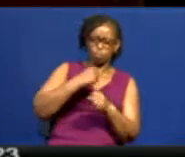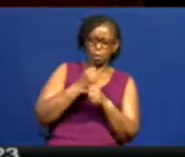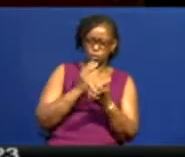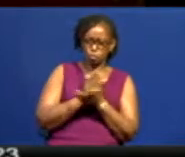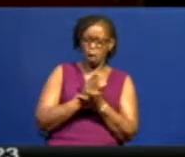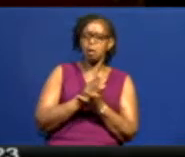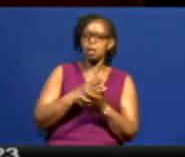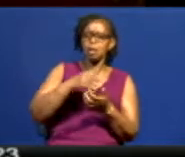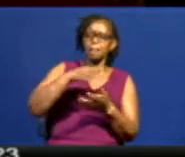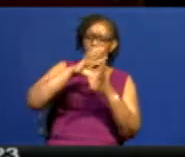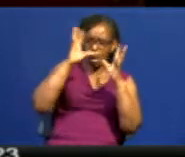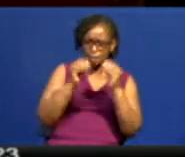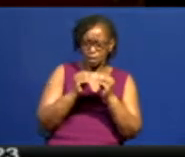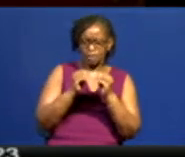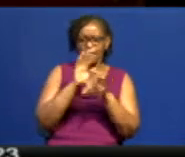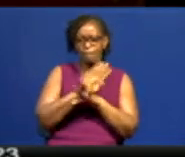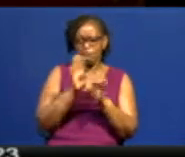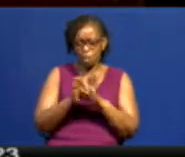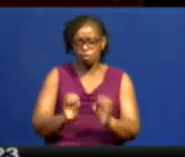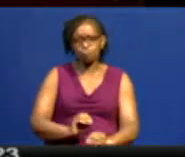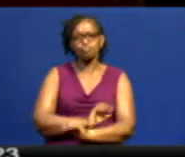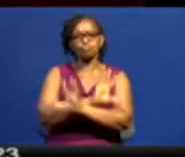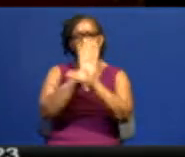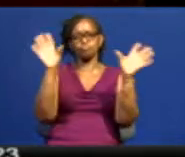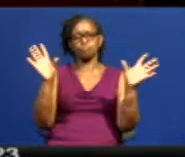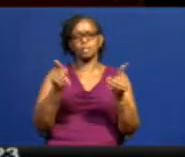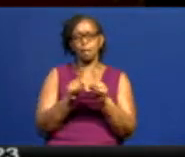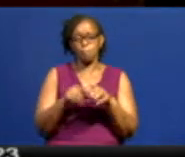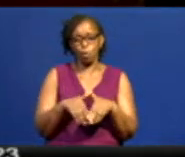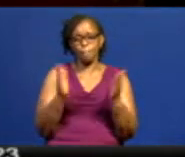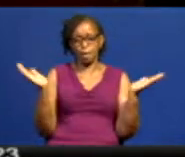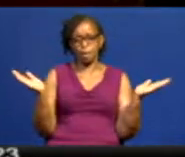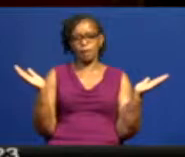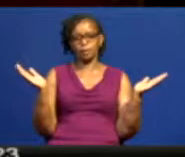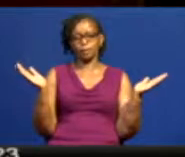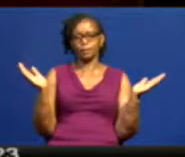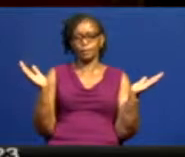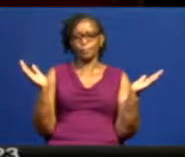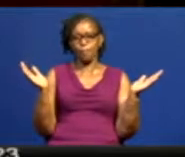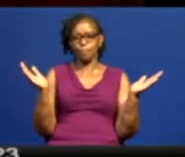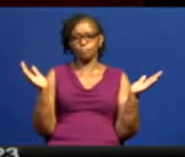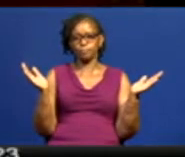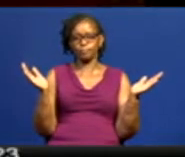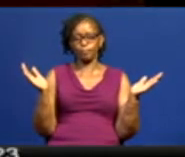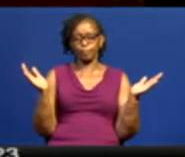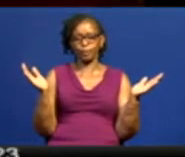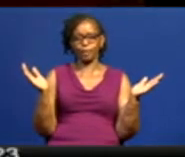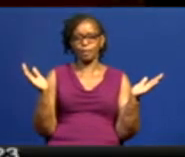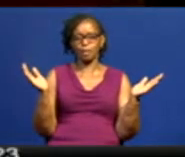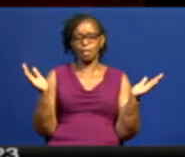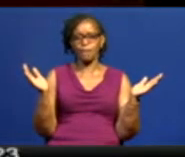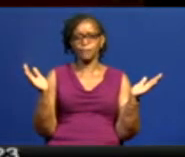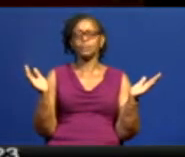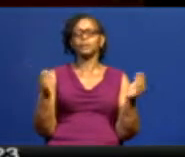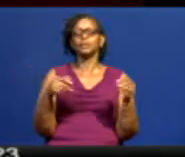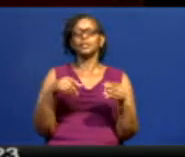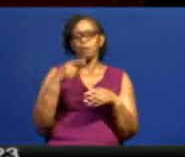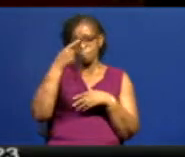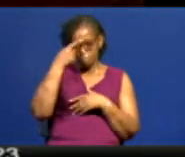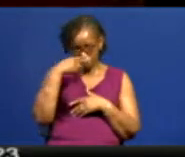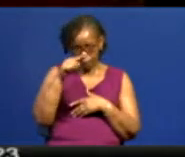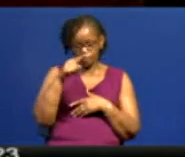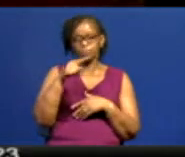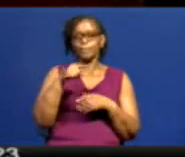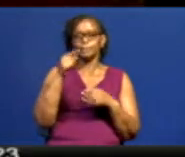policy obligates the National Treasury to publicize reports on these annual tax expenditures. Honorable Speaker, further, the policy will set